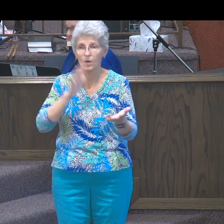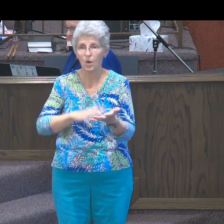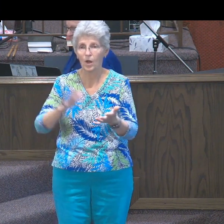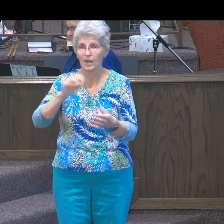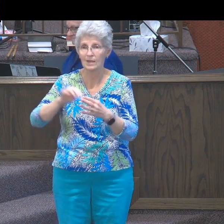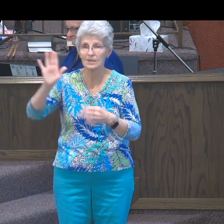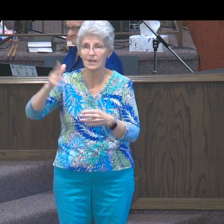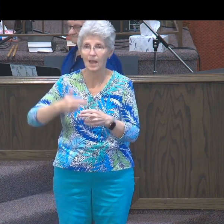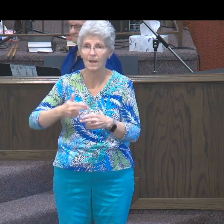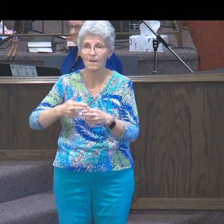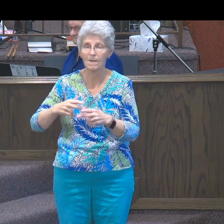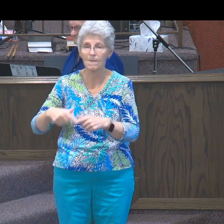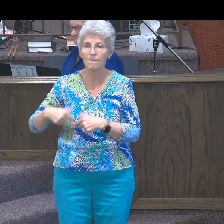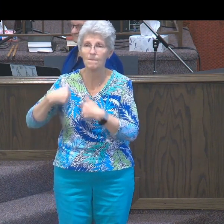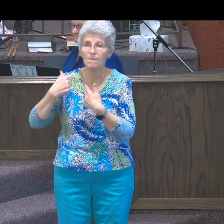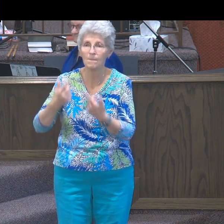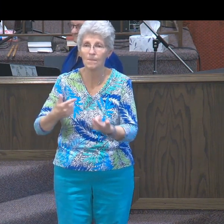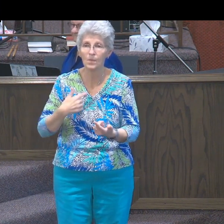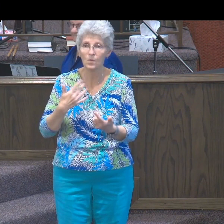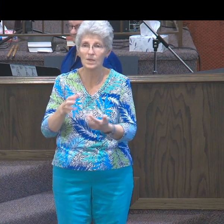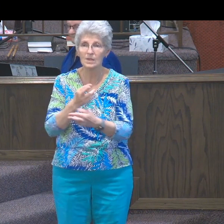his name since